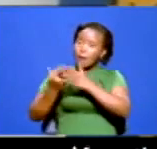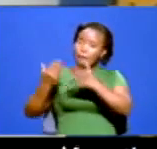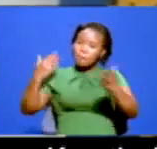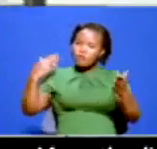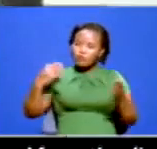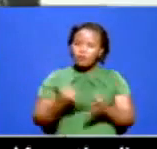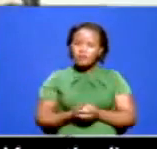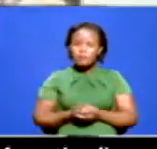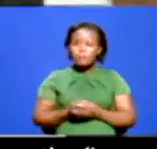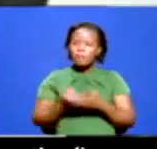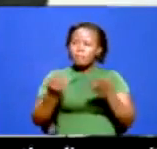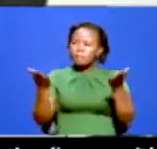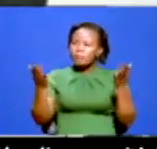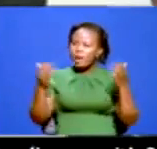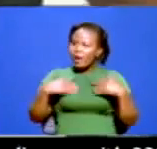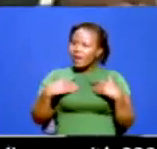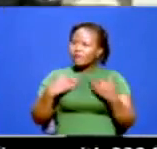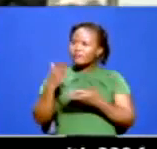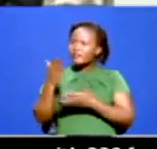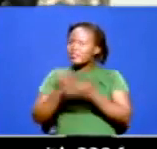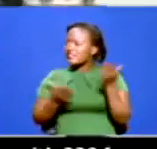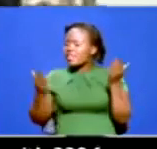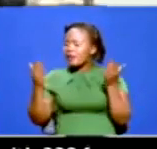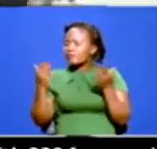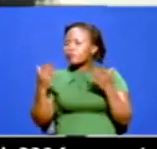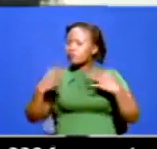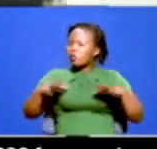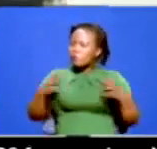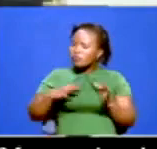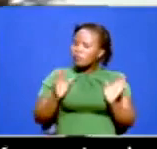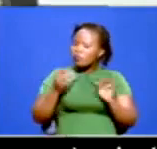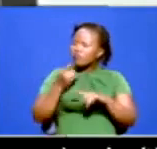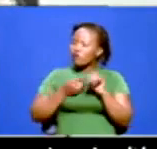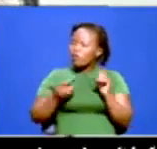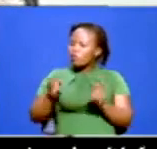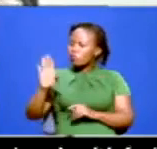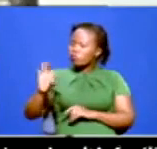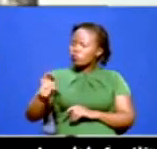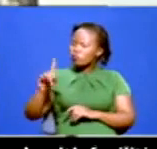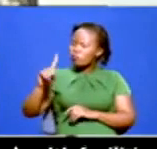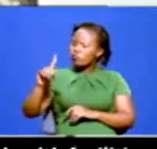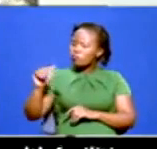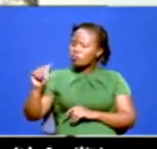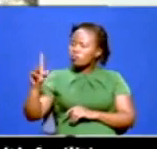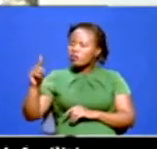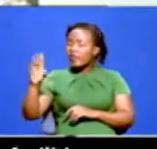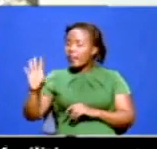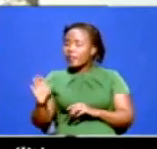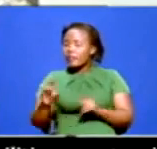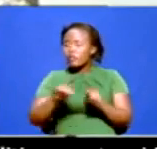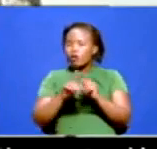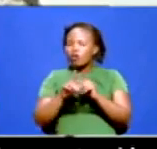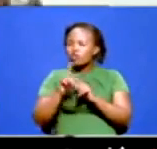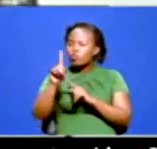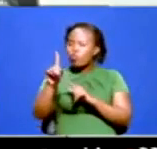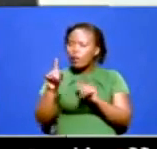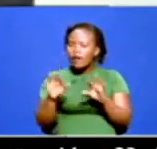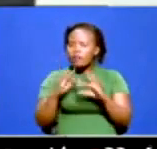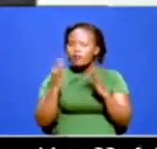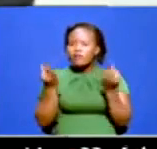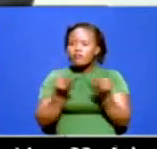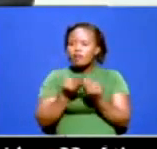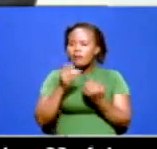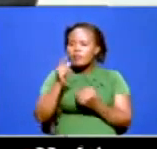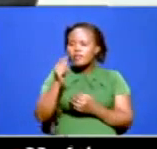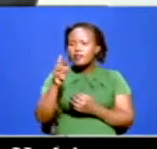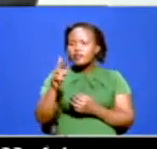been claims that they are prisoners of war out of Elade attack. And I think you've seen one family in Trans Nzoia that is still talking about their